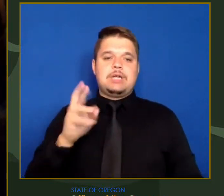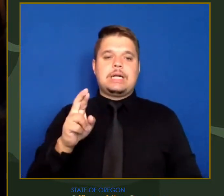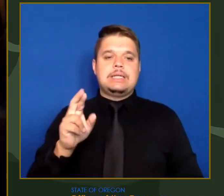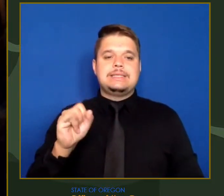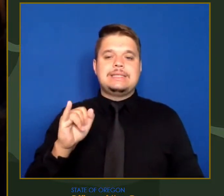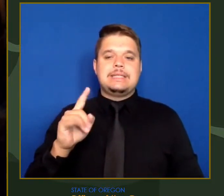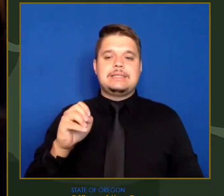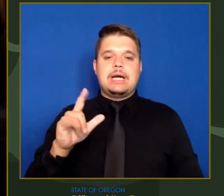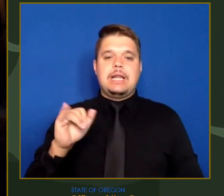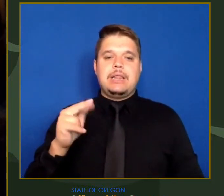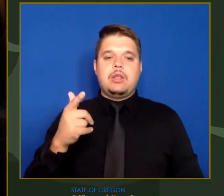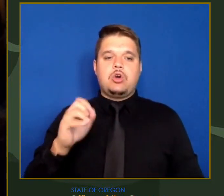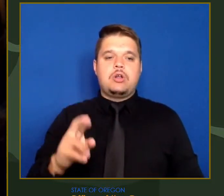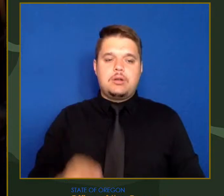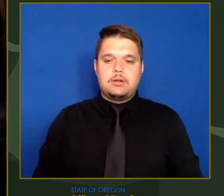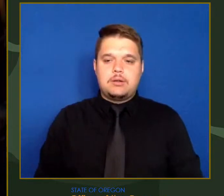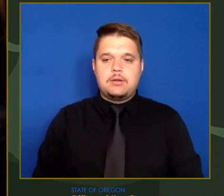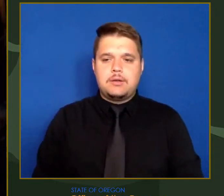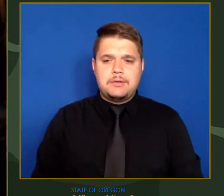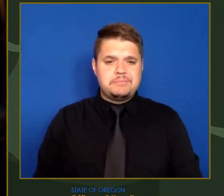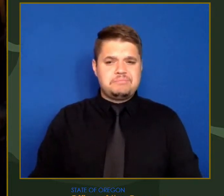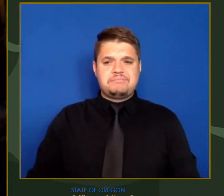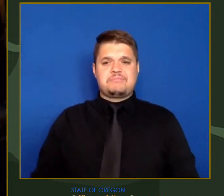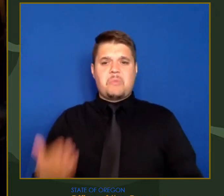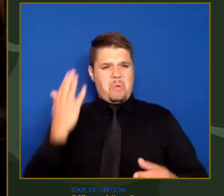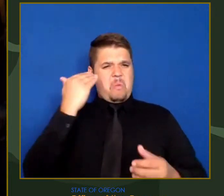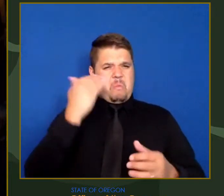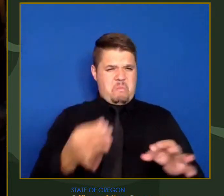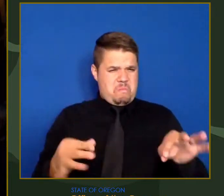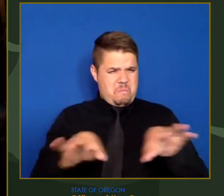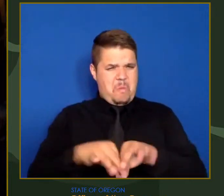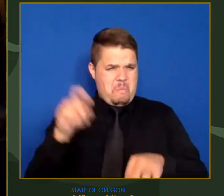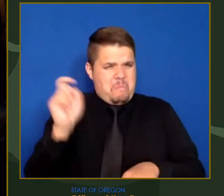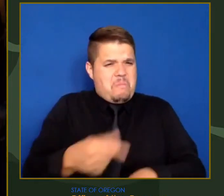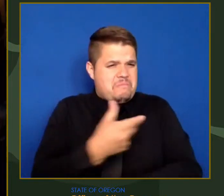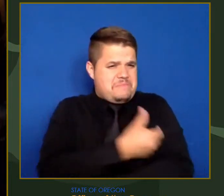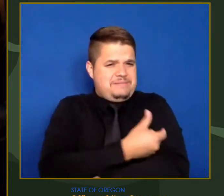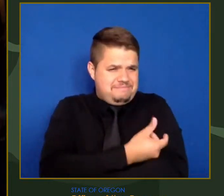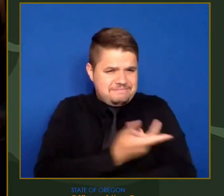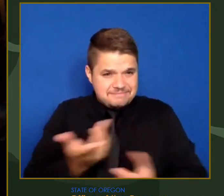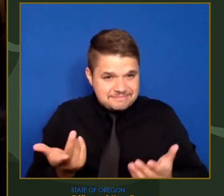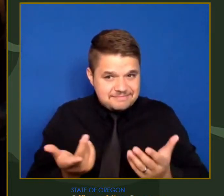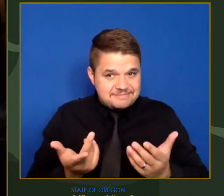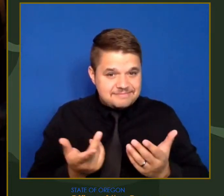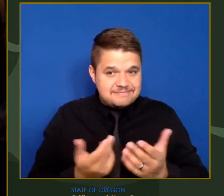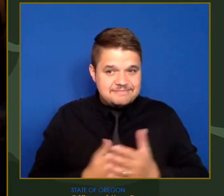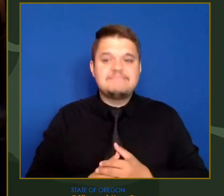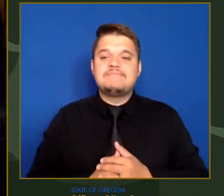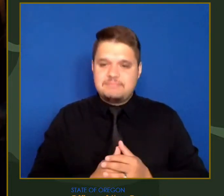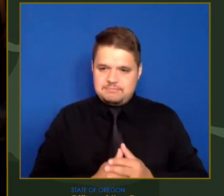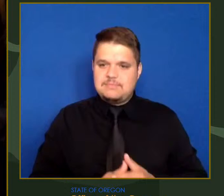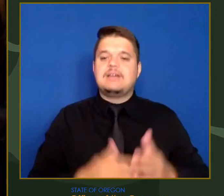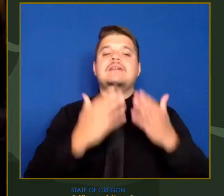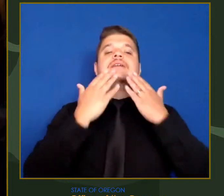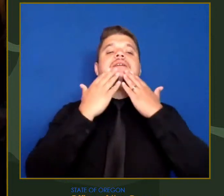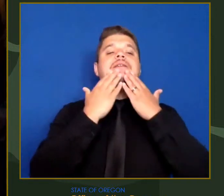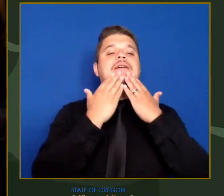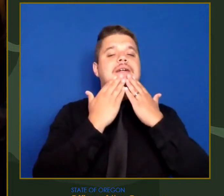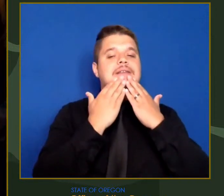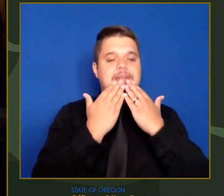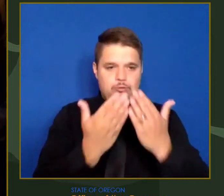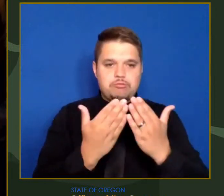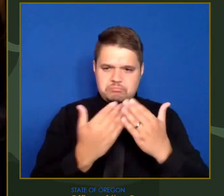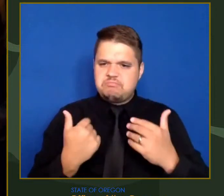Thank you, Director Allen. As I usually begin my comments, I start with an overview of the state of pandemic in